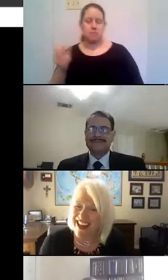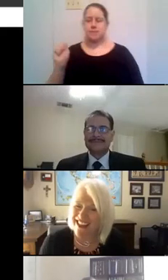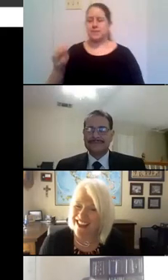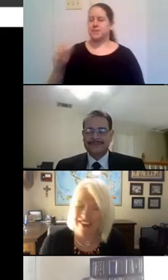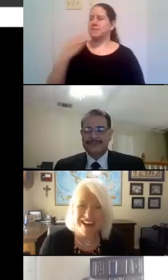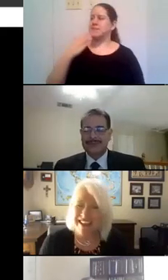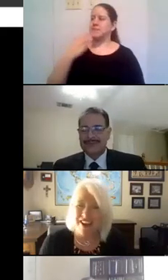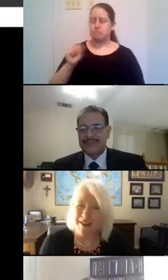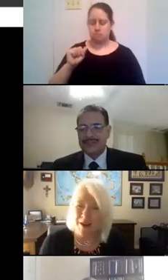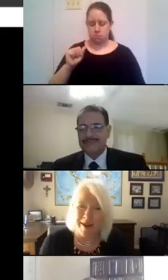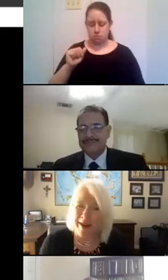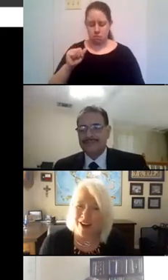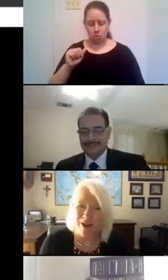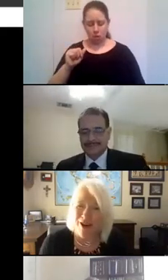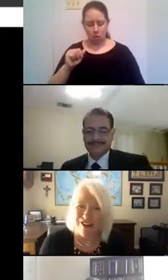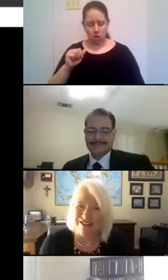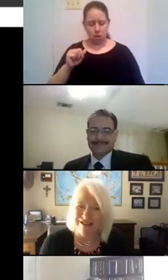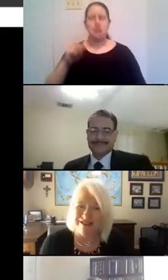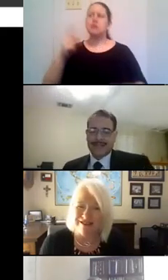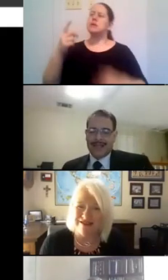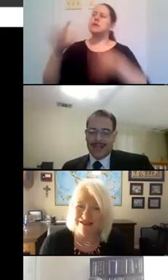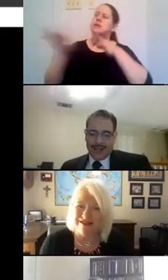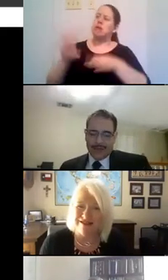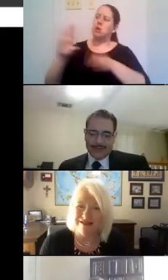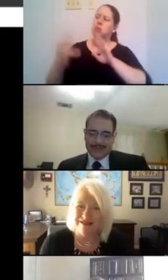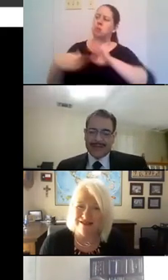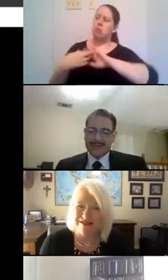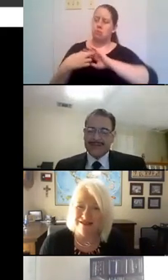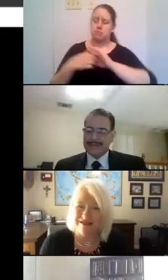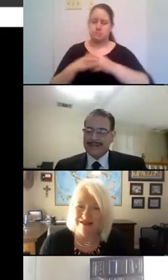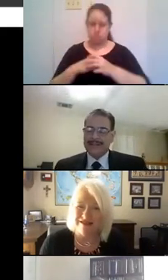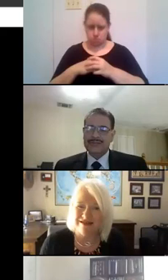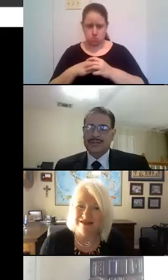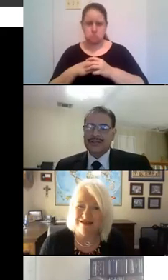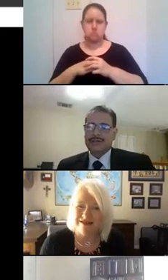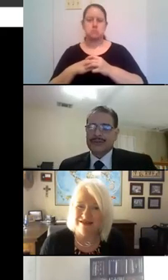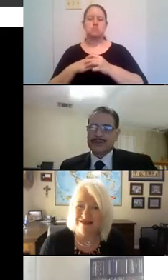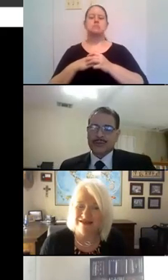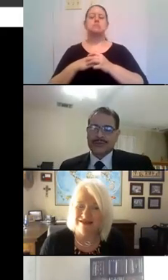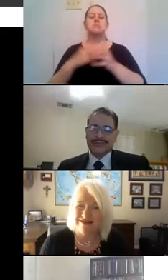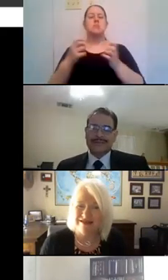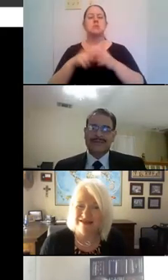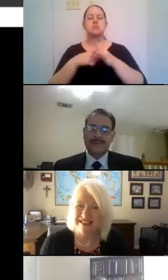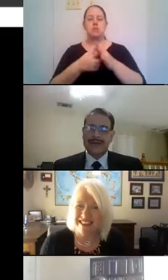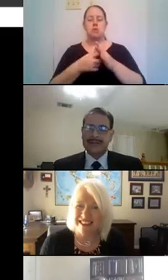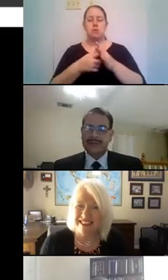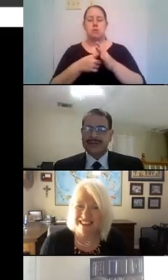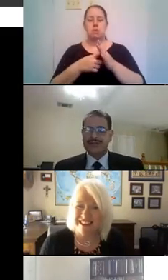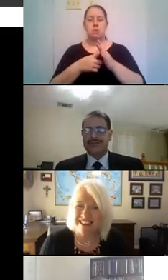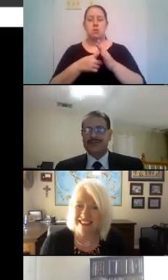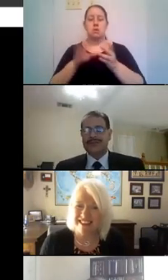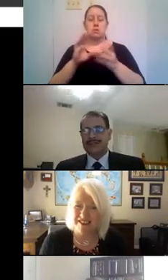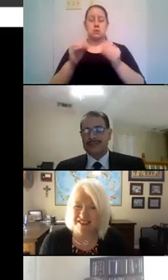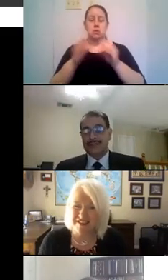joining us. So tell us a little bit about your role. Okay, I'd like to start off with a story. Back in